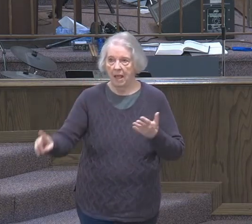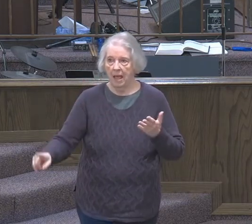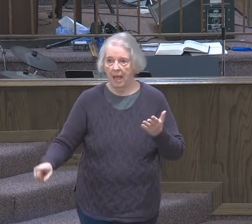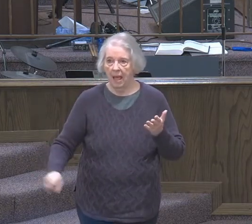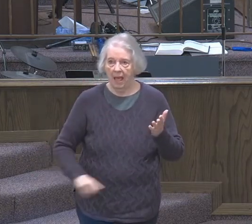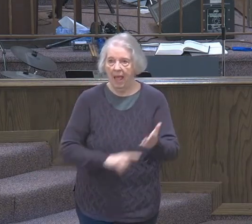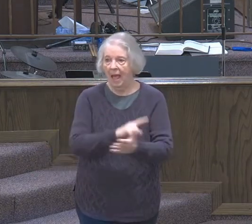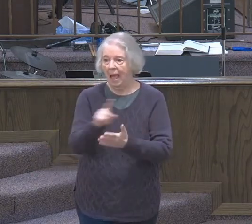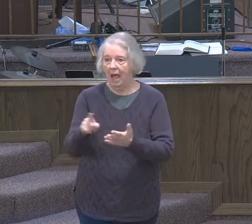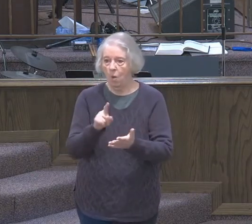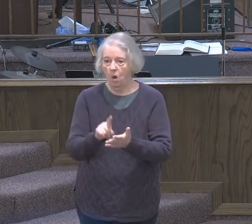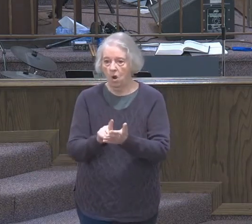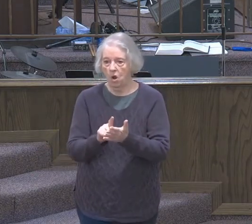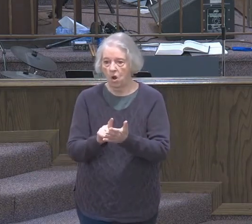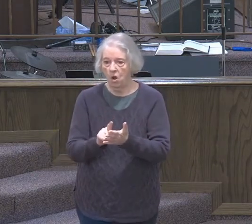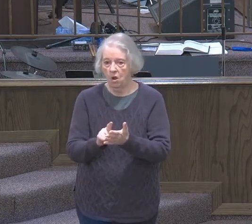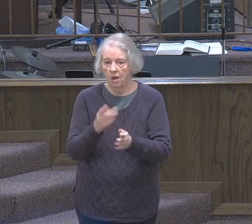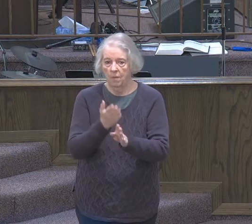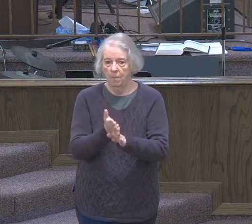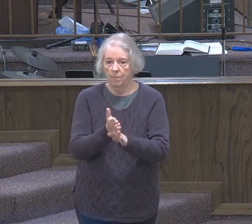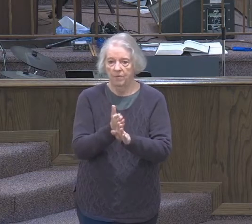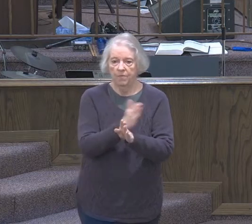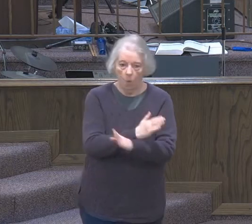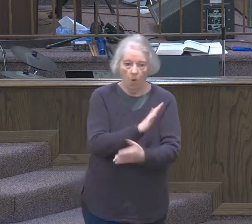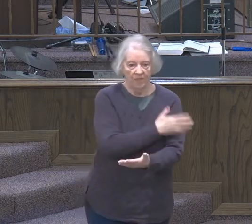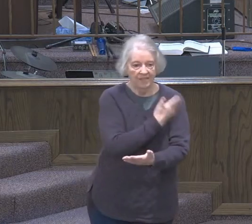the praise team was getting ready to